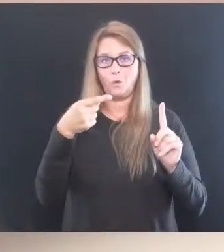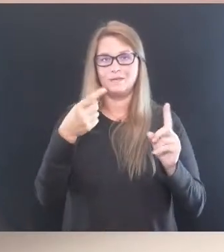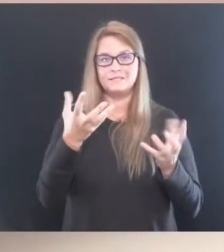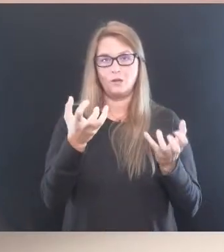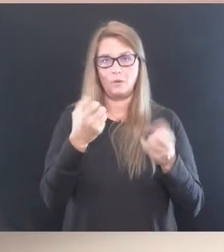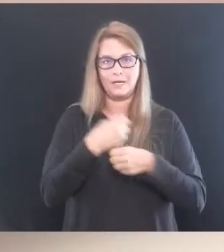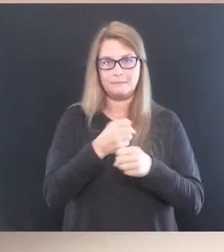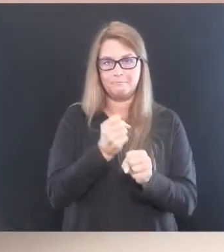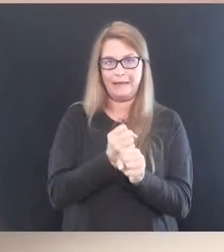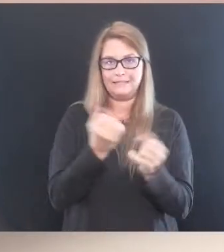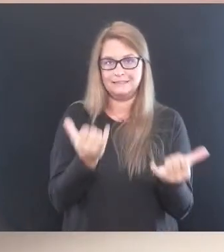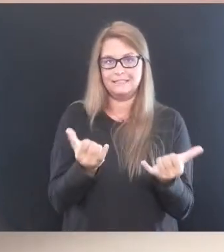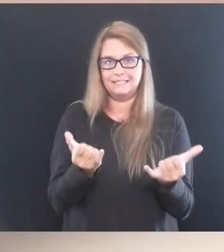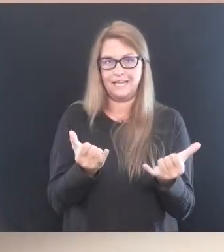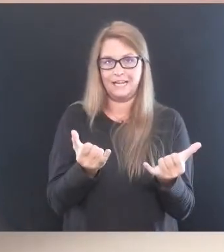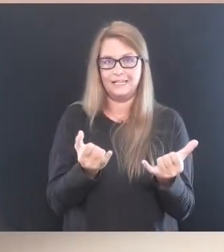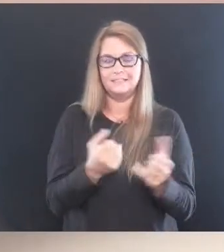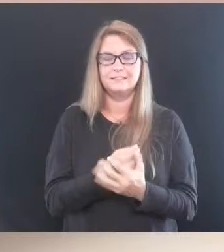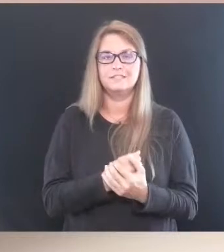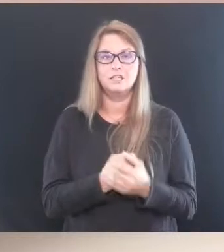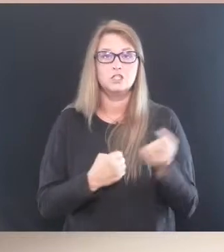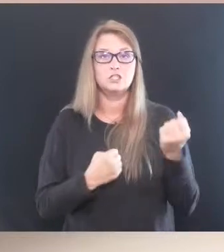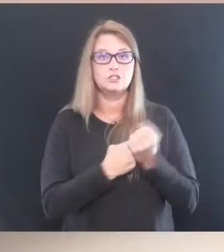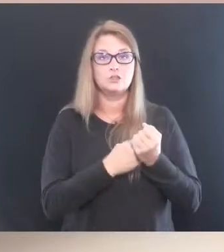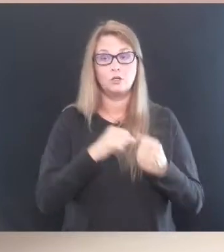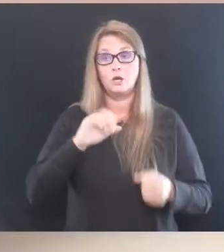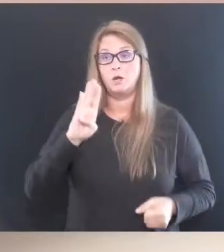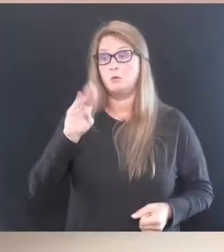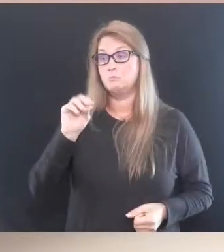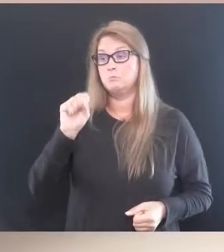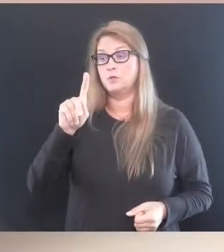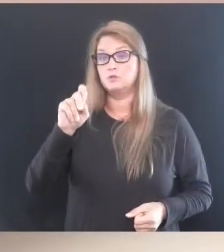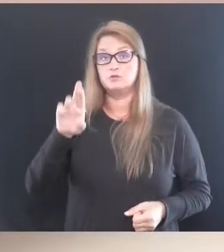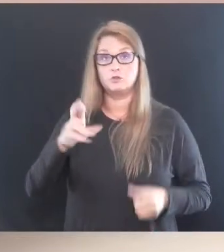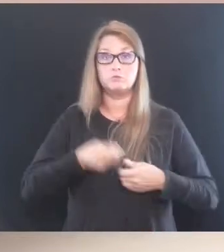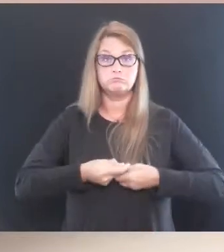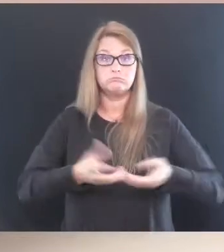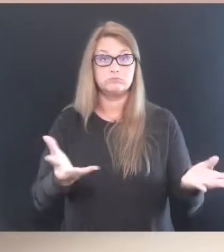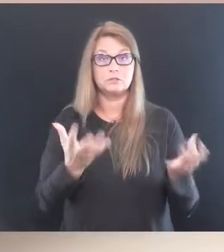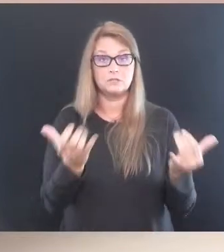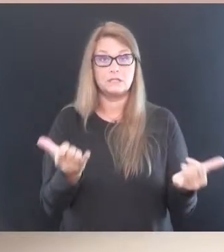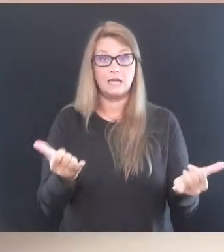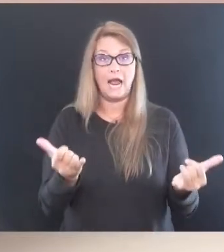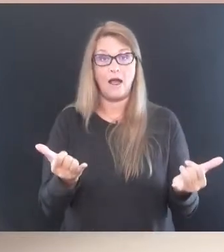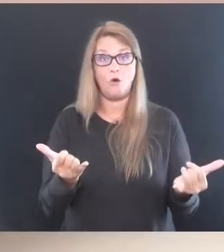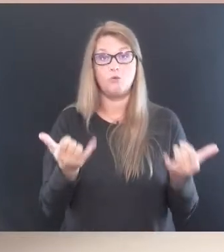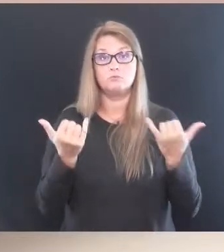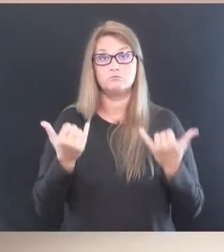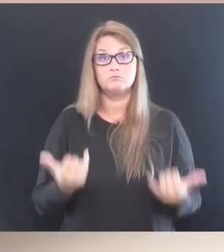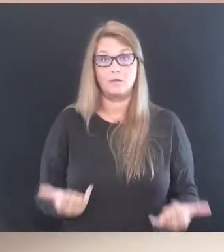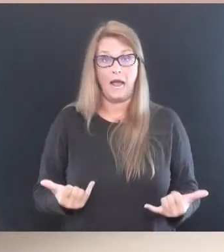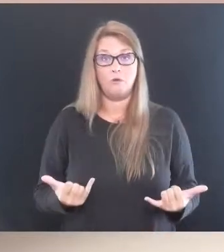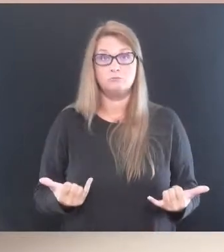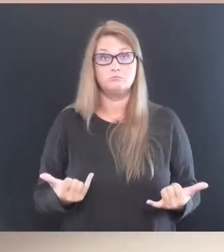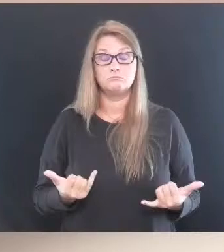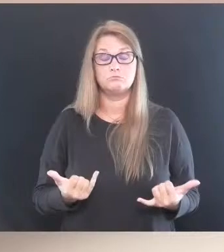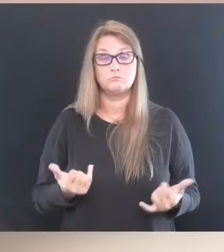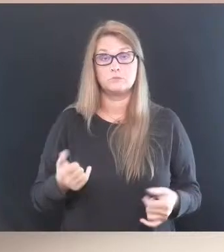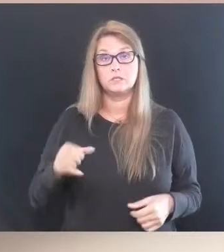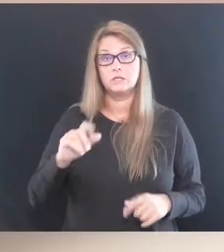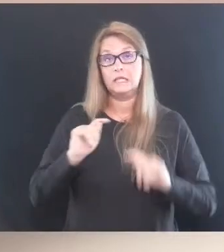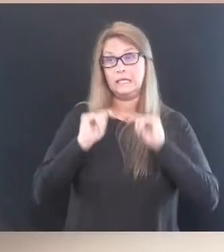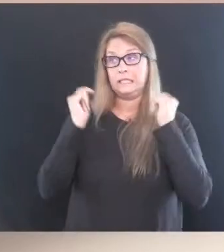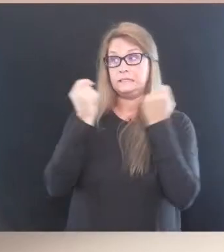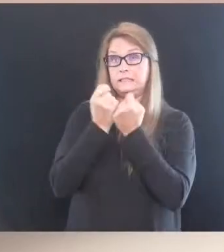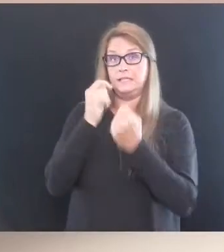made earlier, just to reinforce. Booster shots are being given as we are on this press conference. A team of